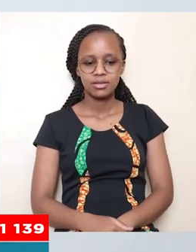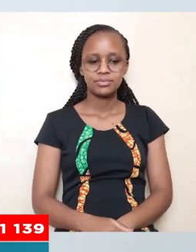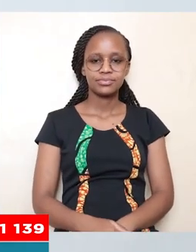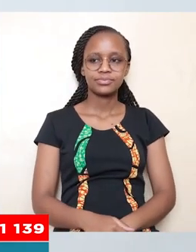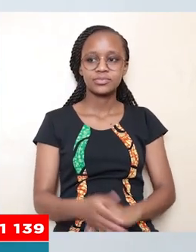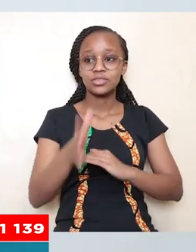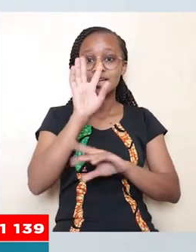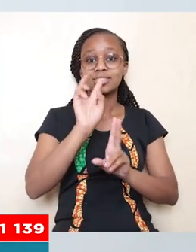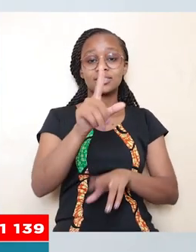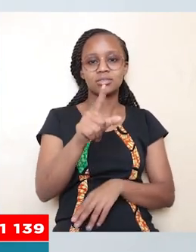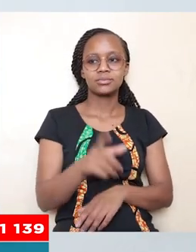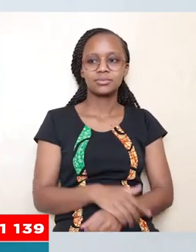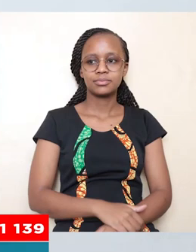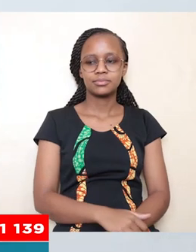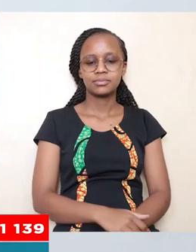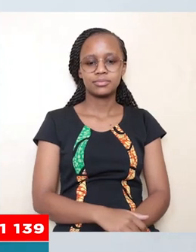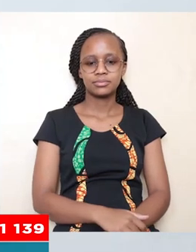God is seeing you.